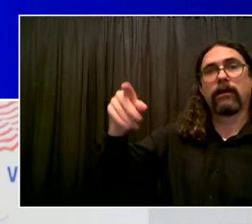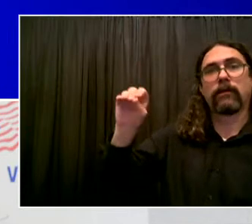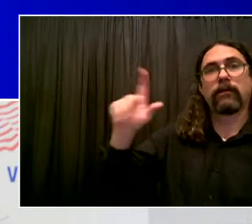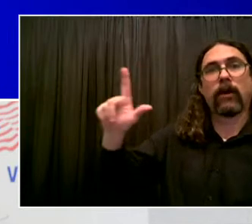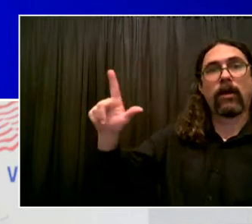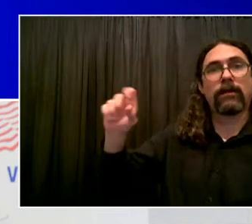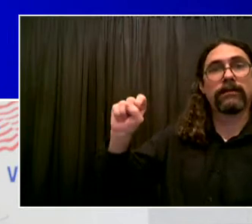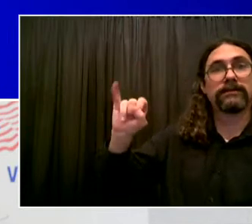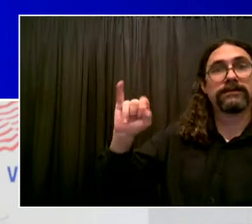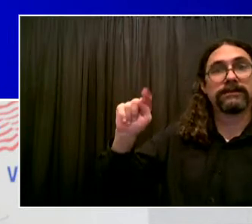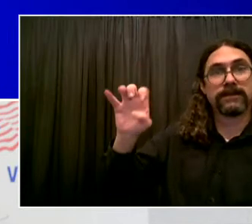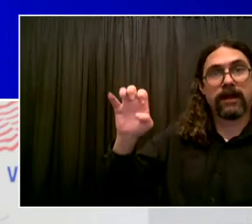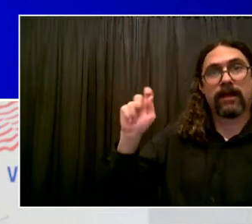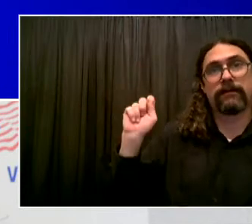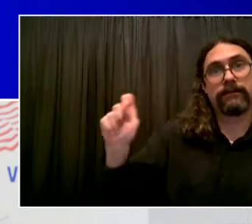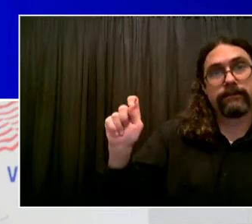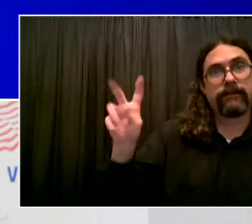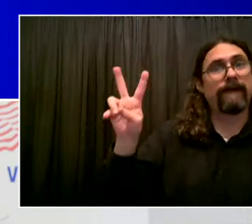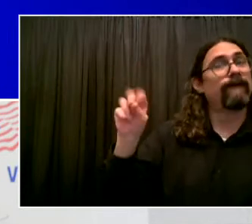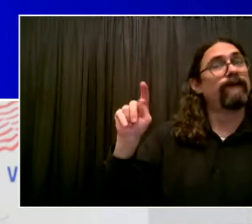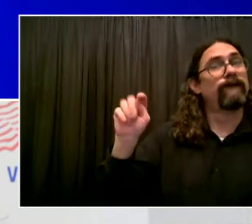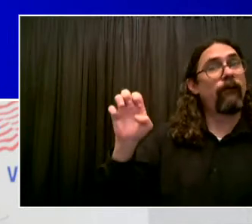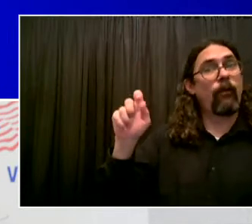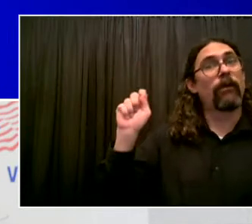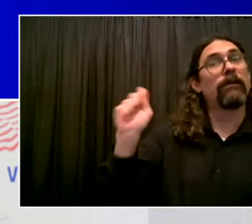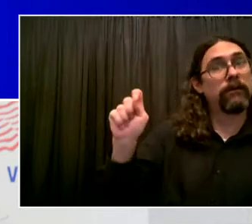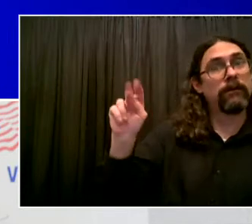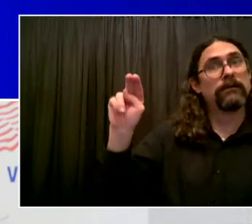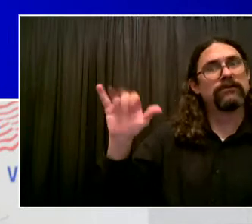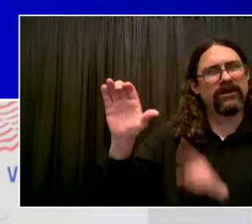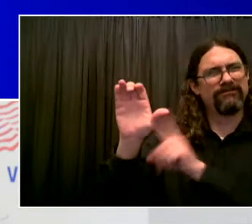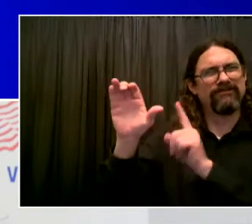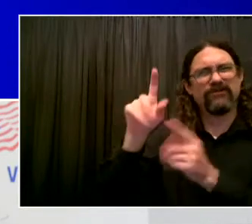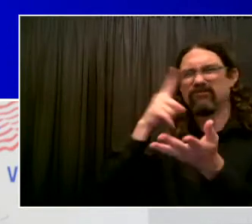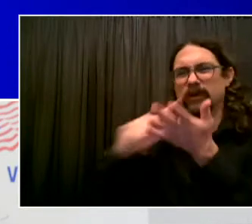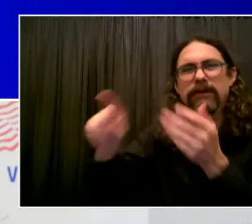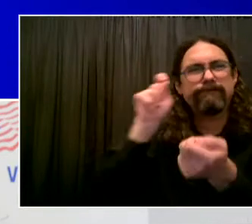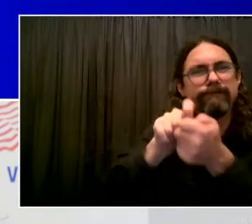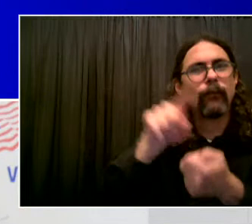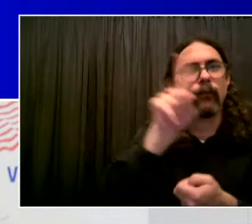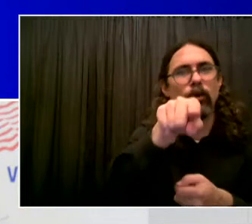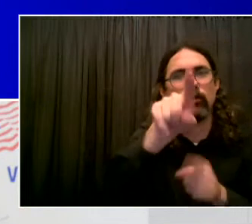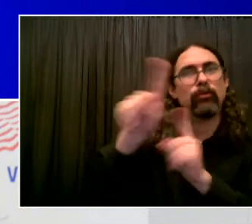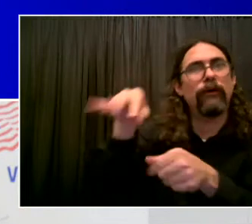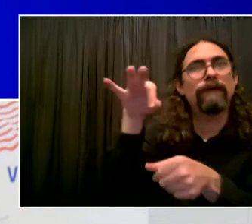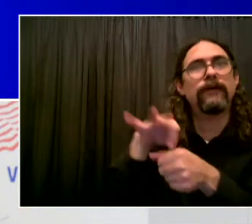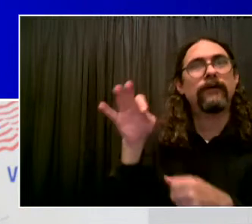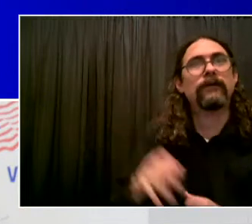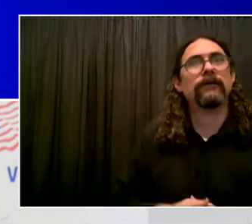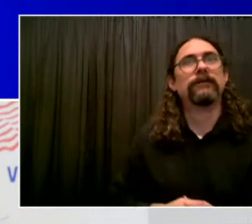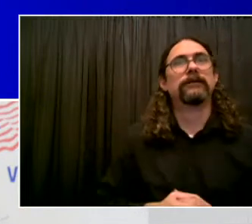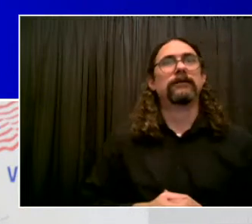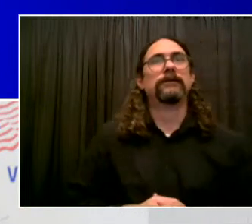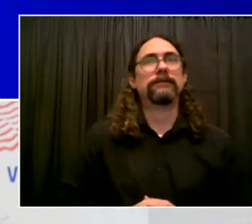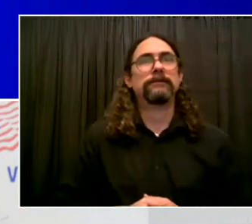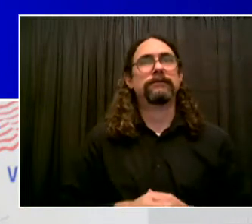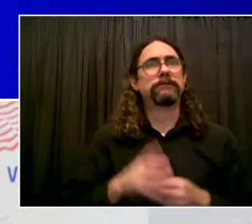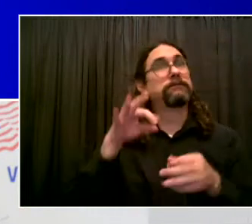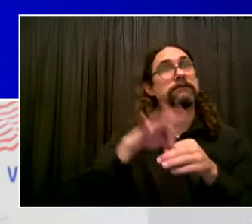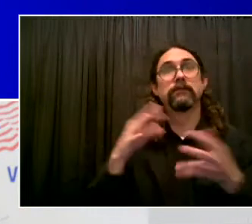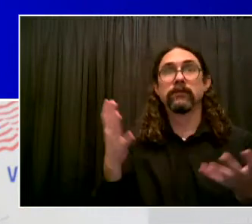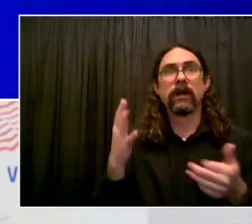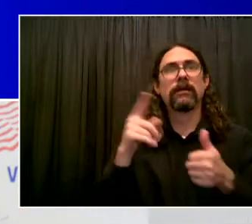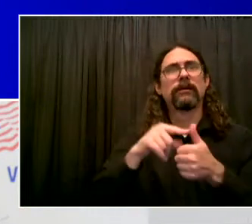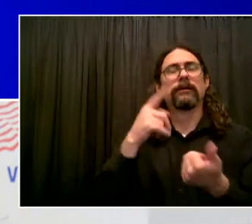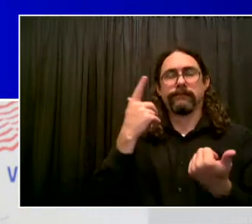city council, DAs, judges, great candidates on the ballot. I'm really excited about the future. I am